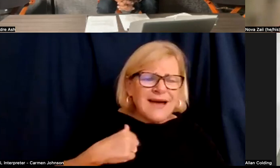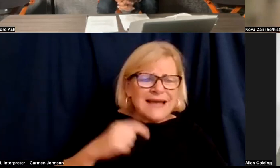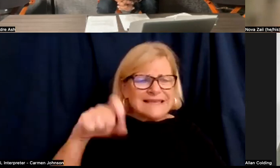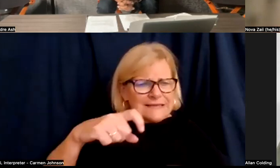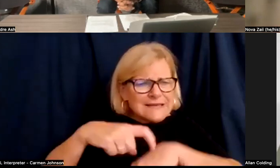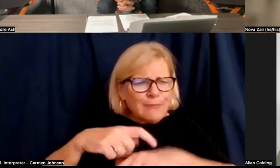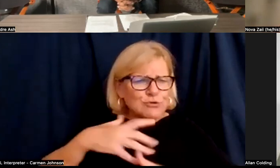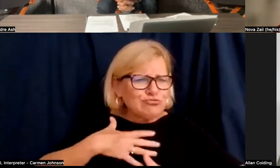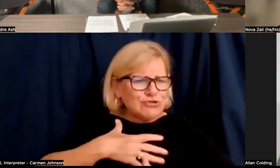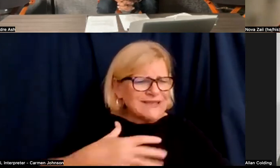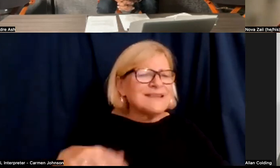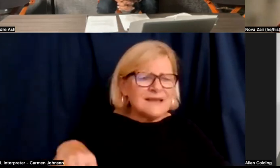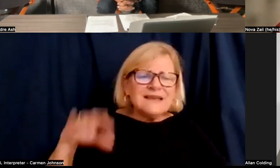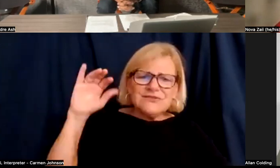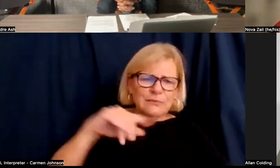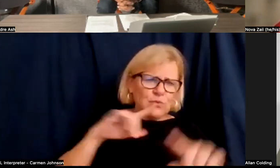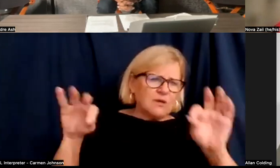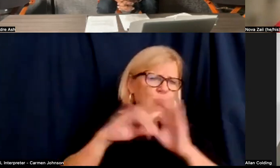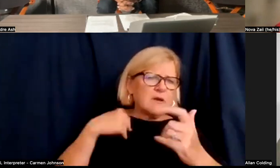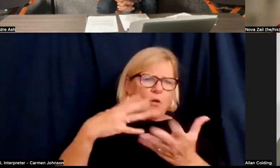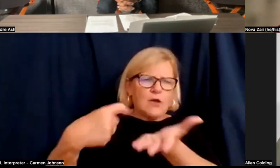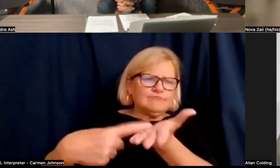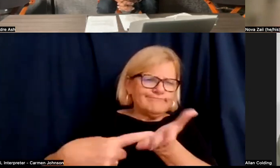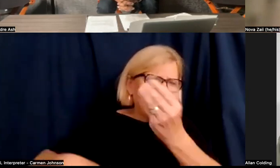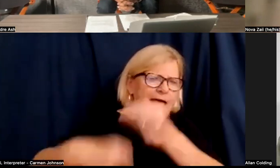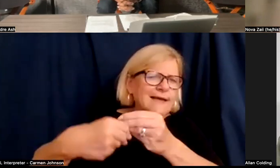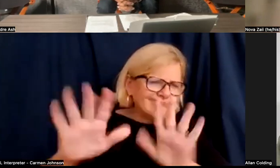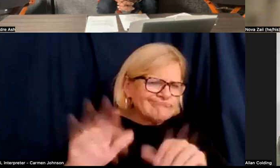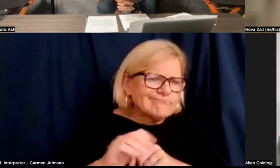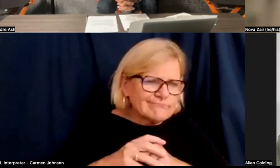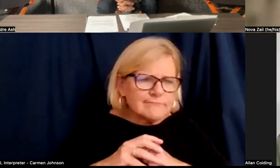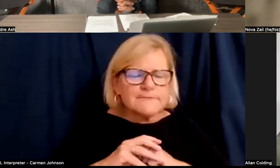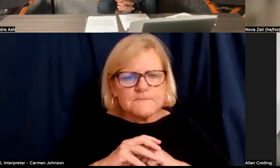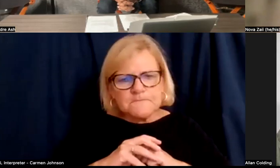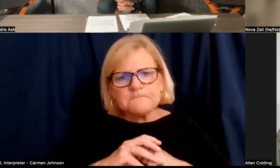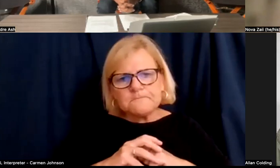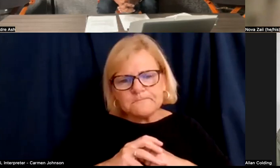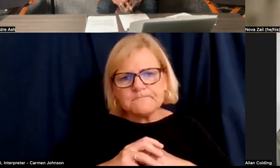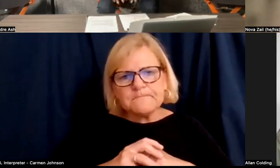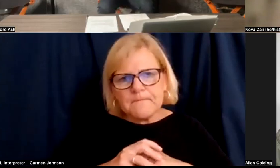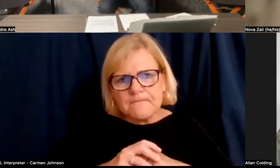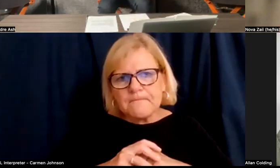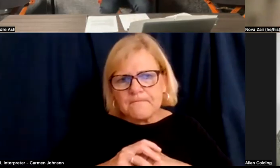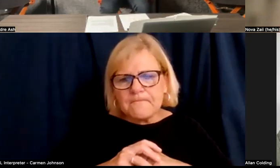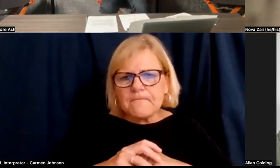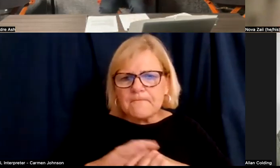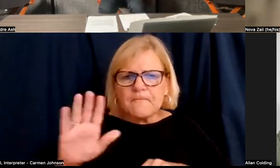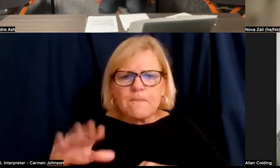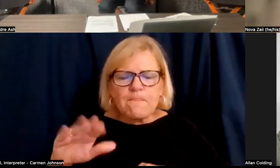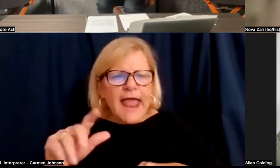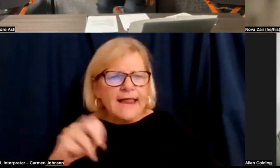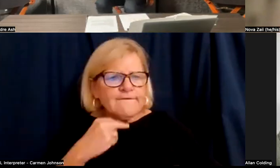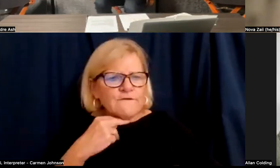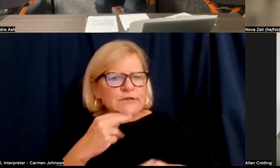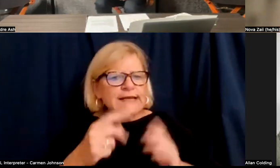time to breathe. So that was just something really important that I wanted to add on to my previous answer. Yeah, Absolutely.